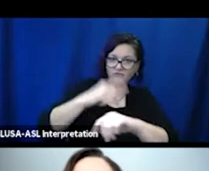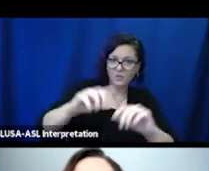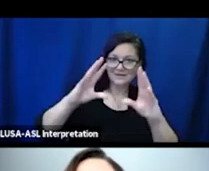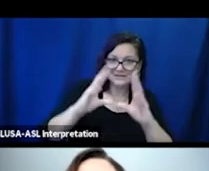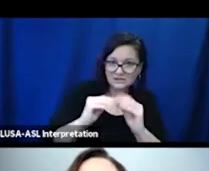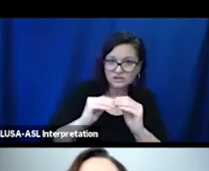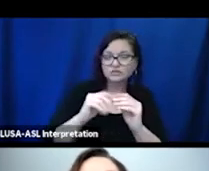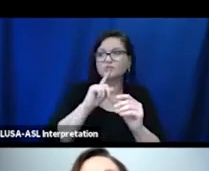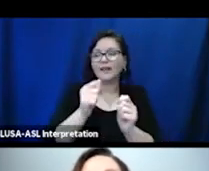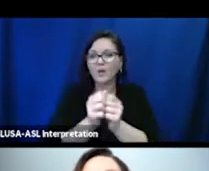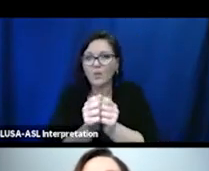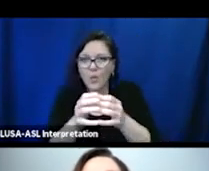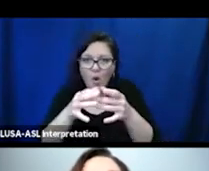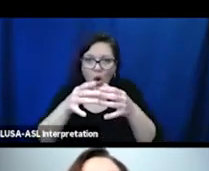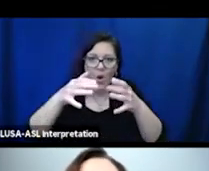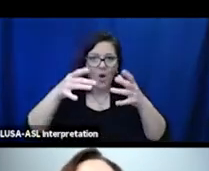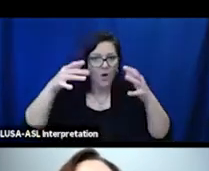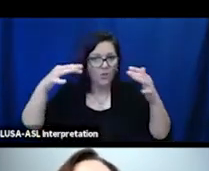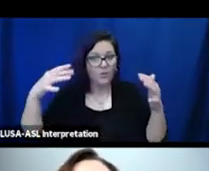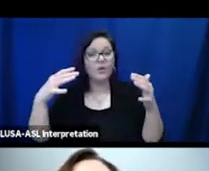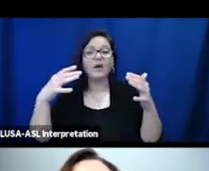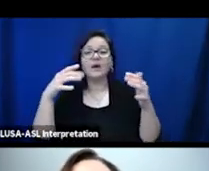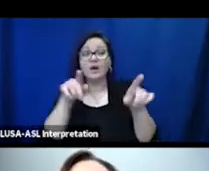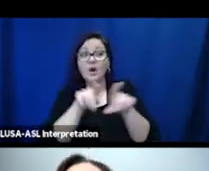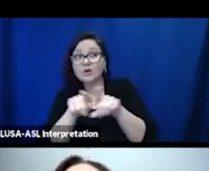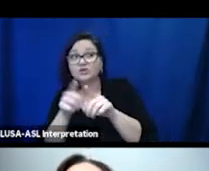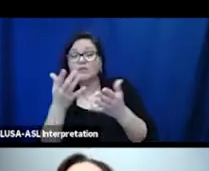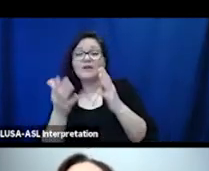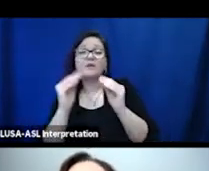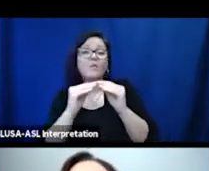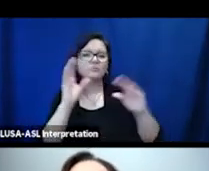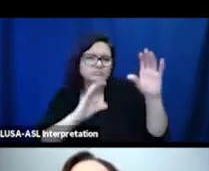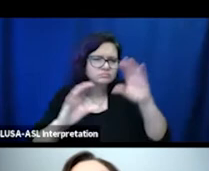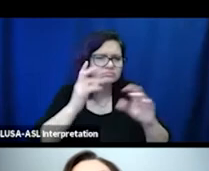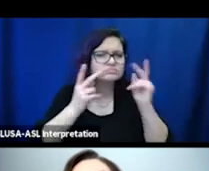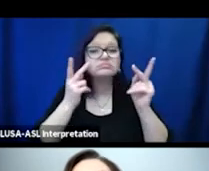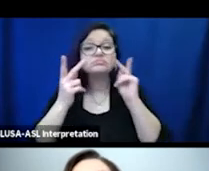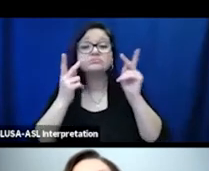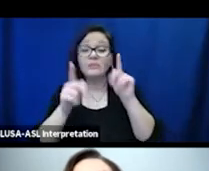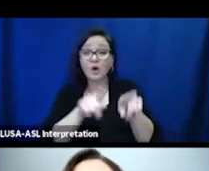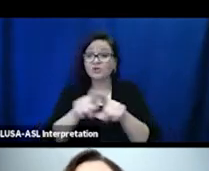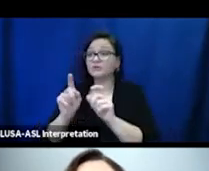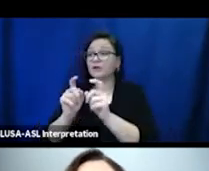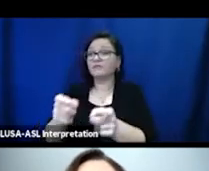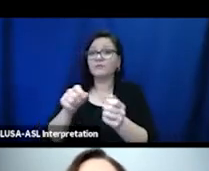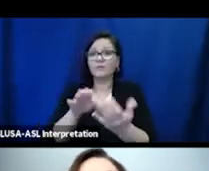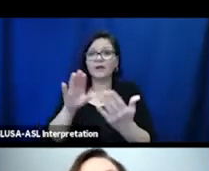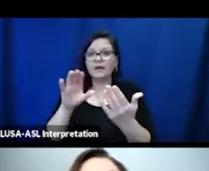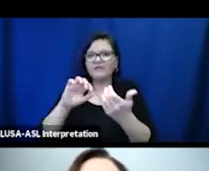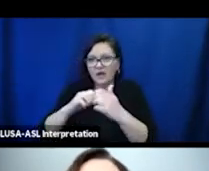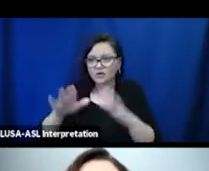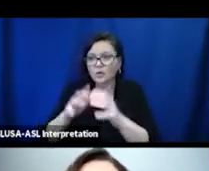grow and expand and maybe explore a little bit, but it also provides a way for them to do that with their